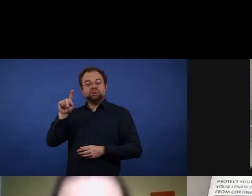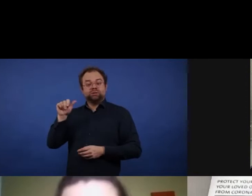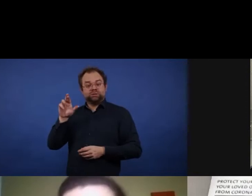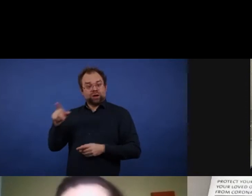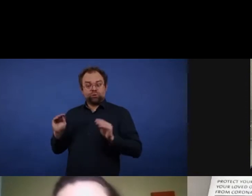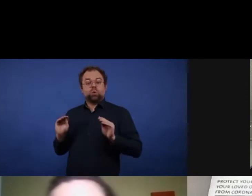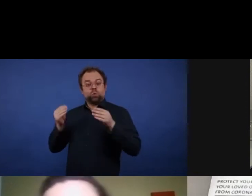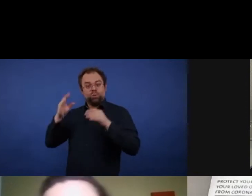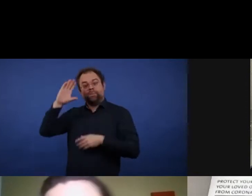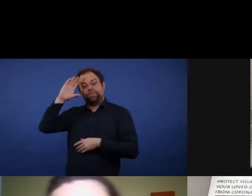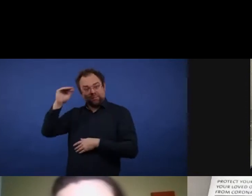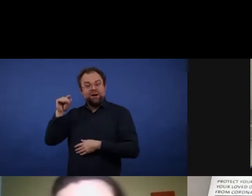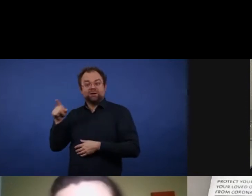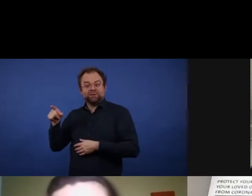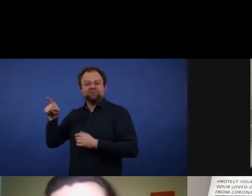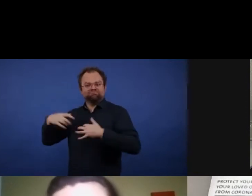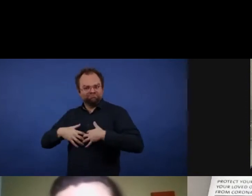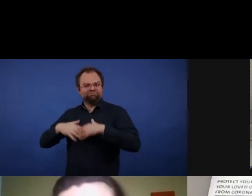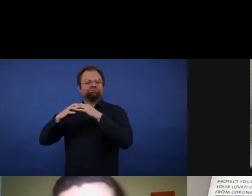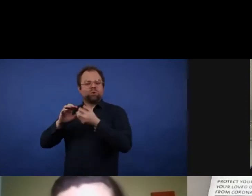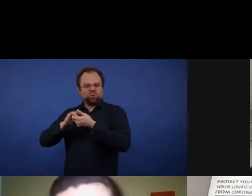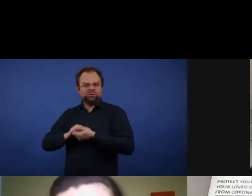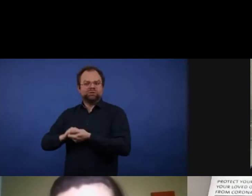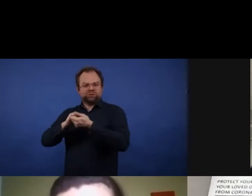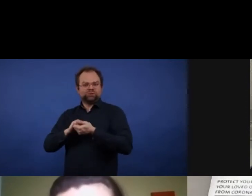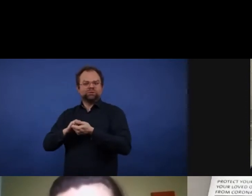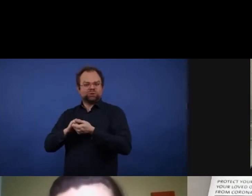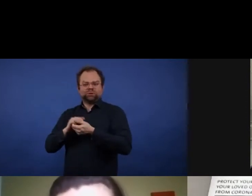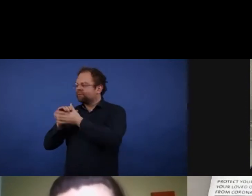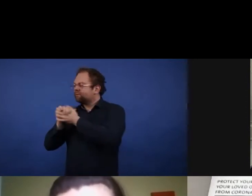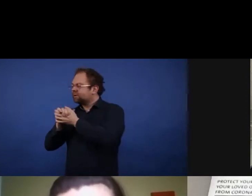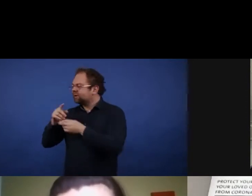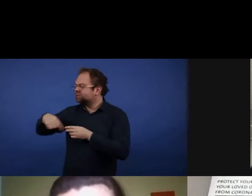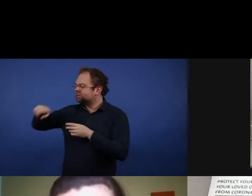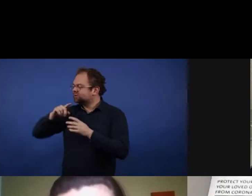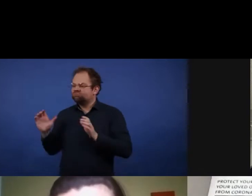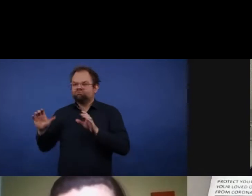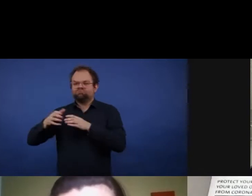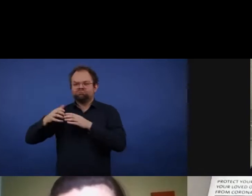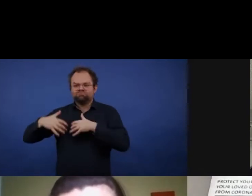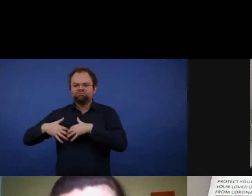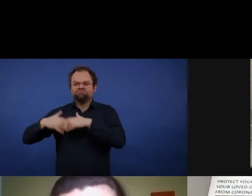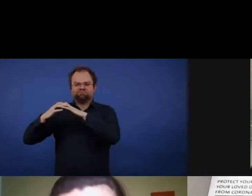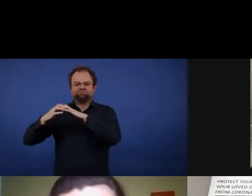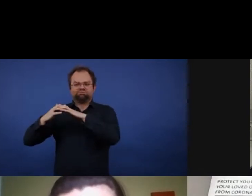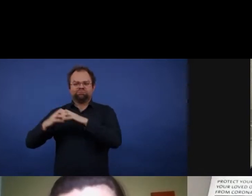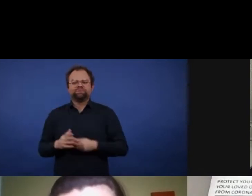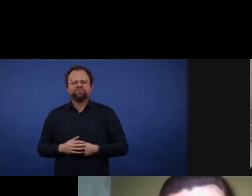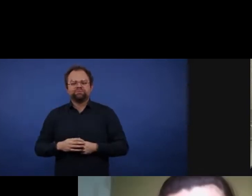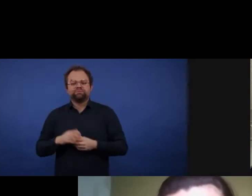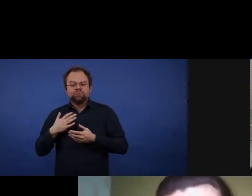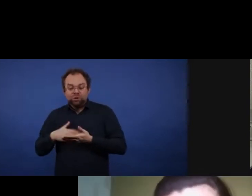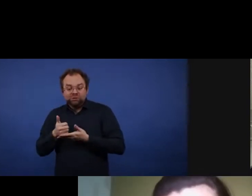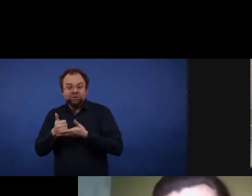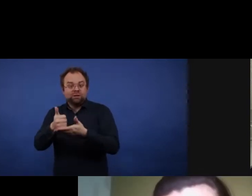friends in order to help people with disability who have been suffering a lot during this phase. Now,